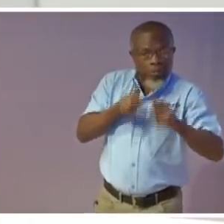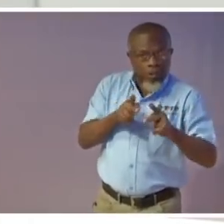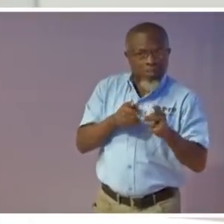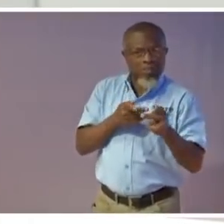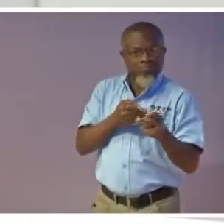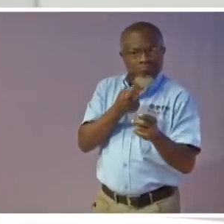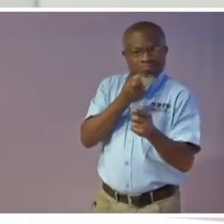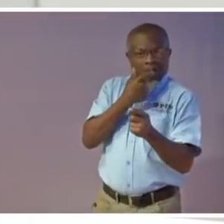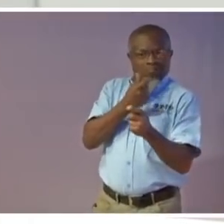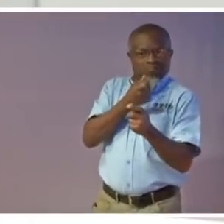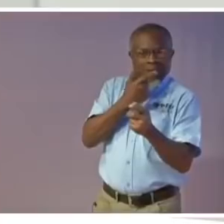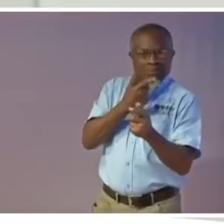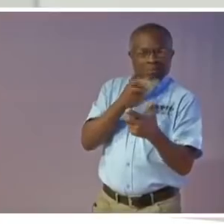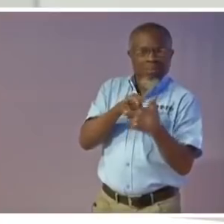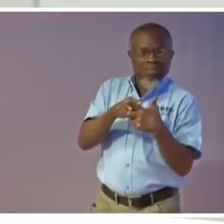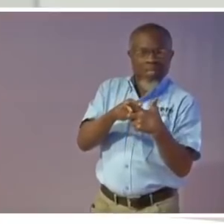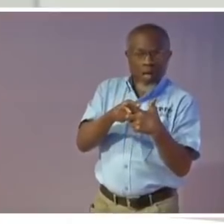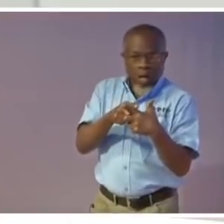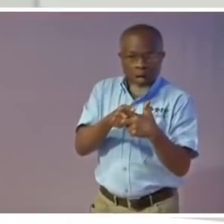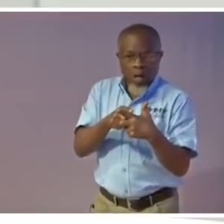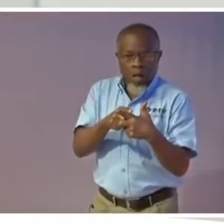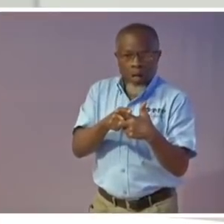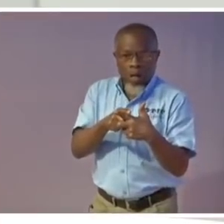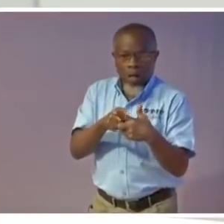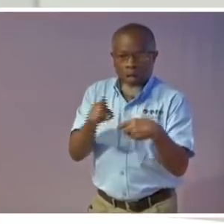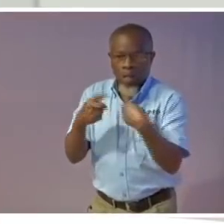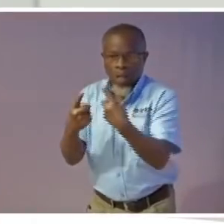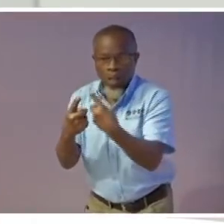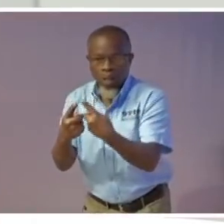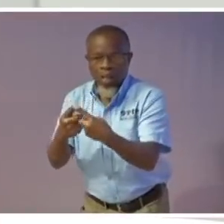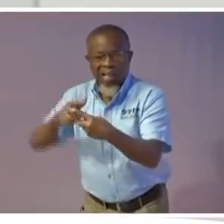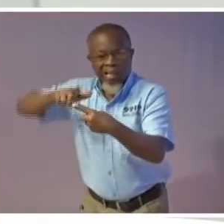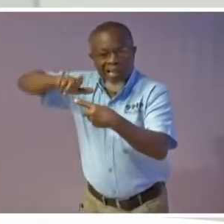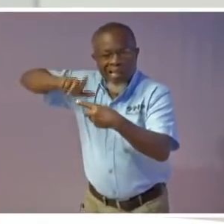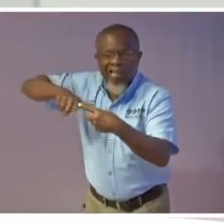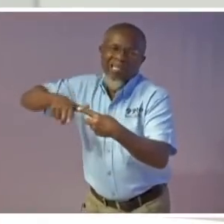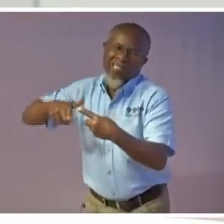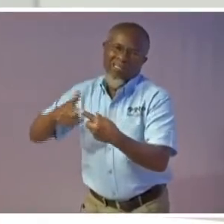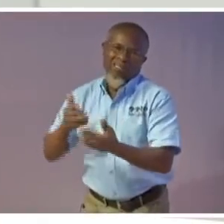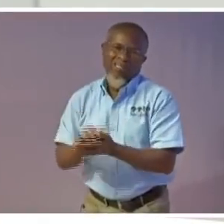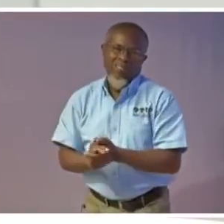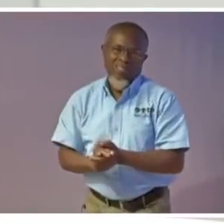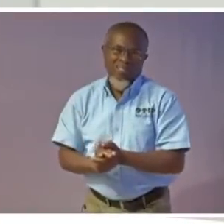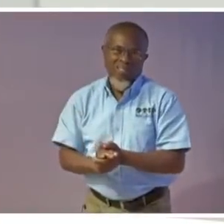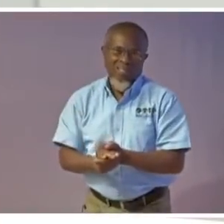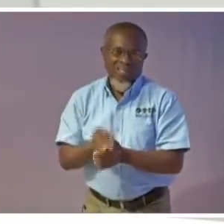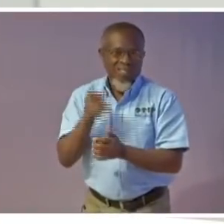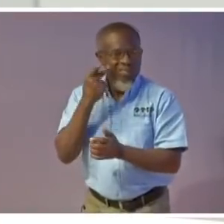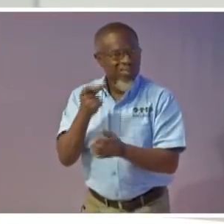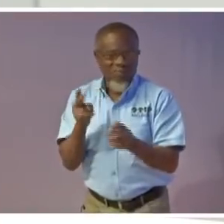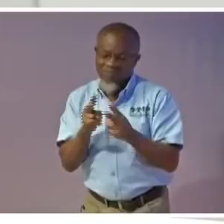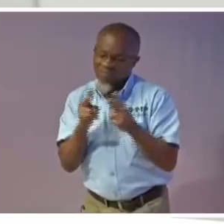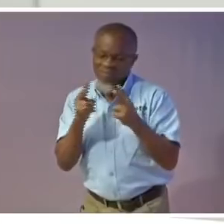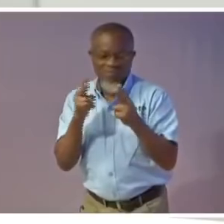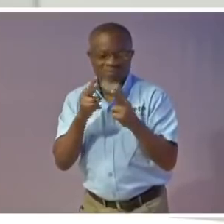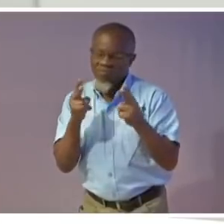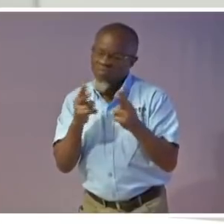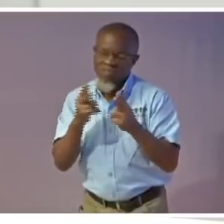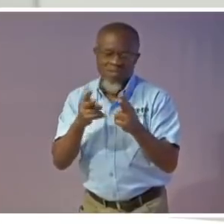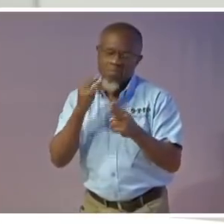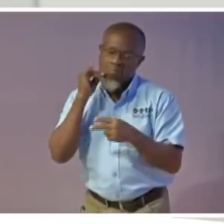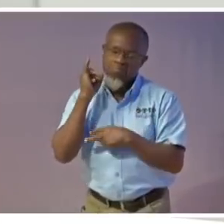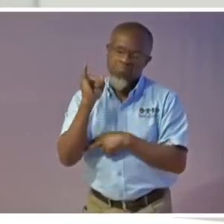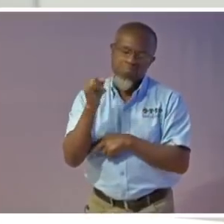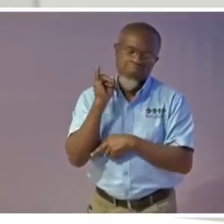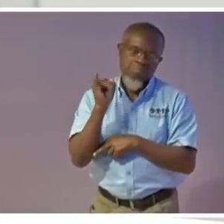is registered on their notes and confirmed that they used ivermectin, and the outcomes have been very poor, creating a lot